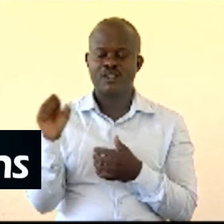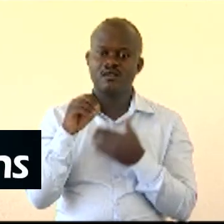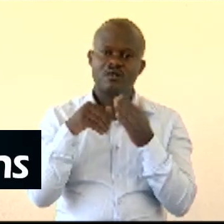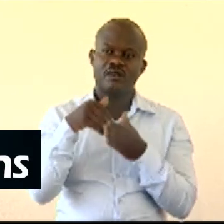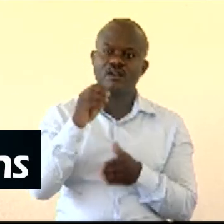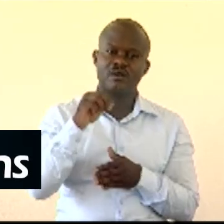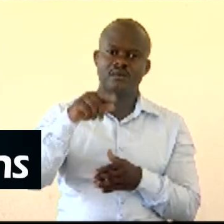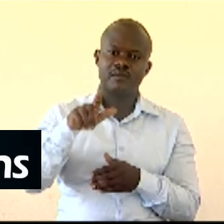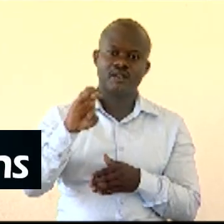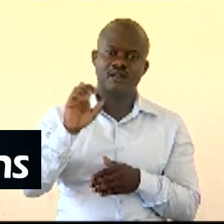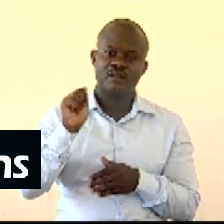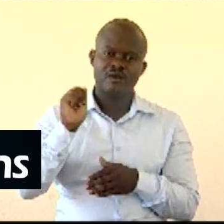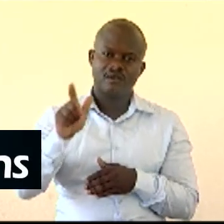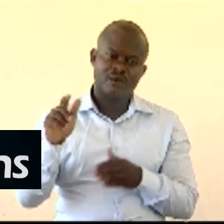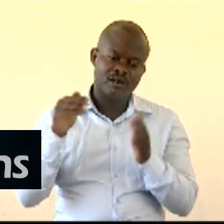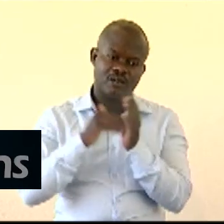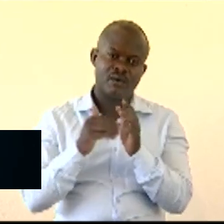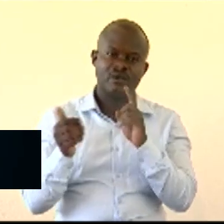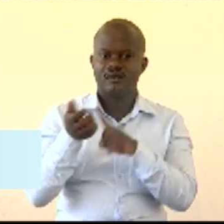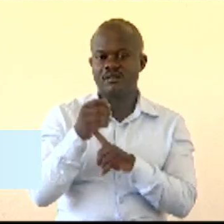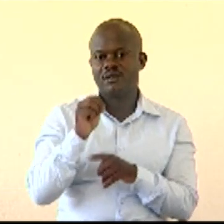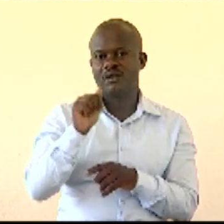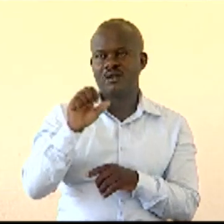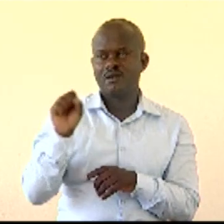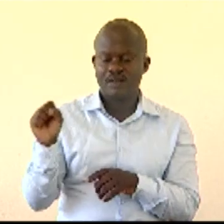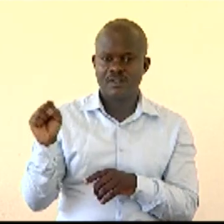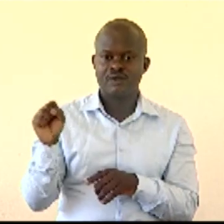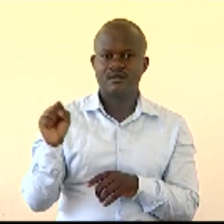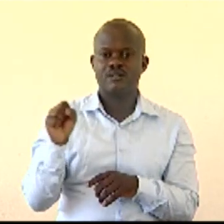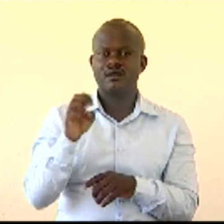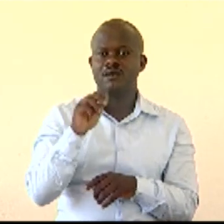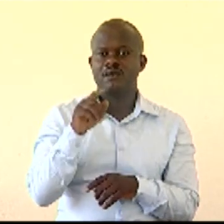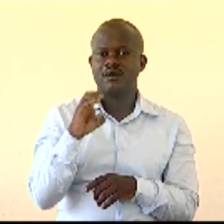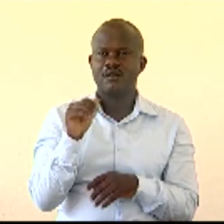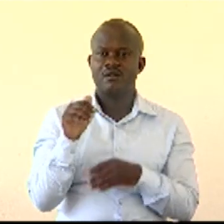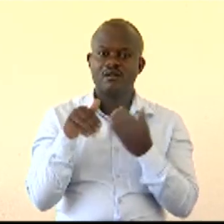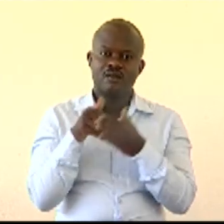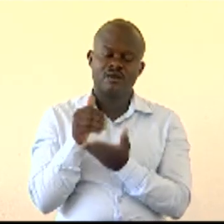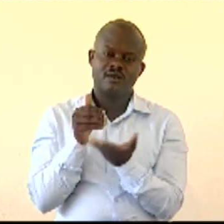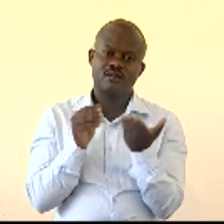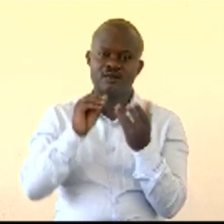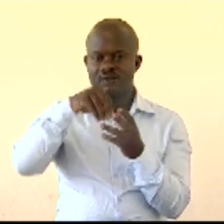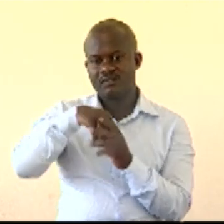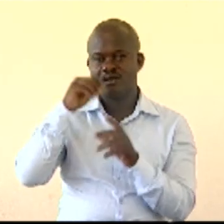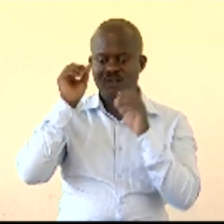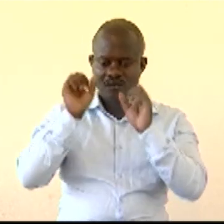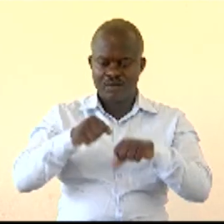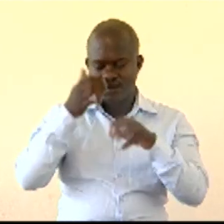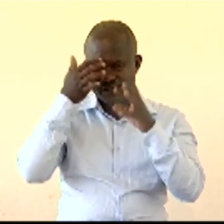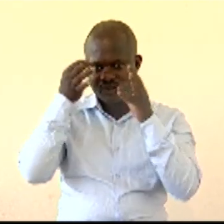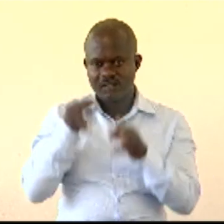formula, and when you take mass of the molecular formula over the mass of the empirical formula, you can